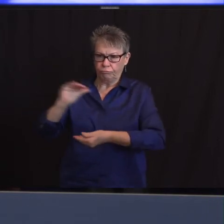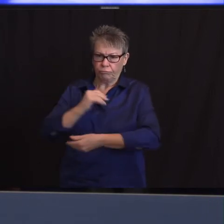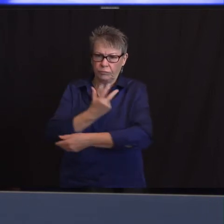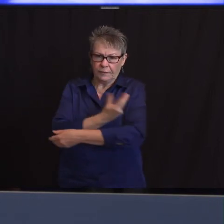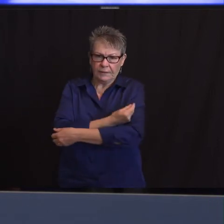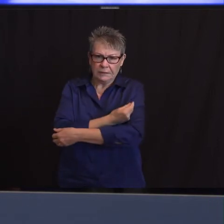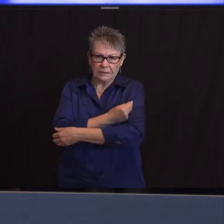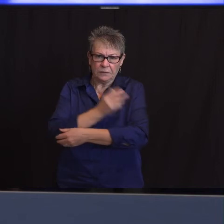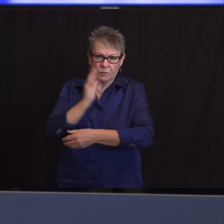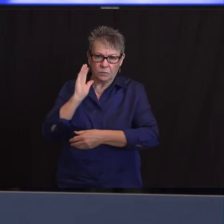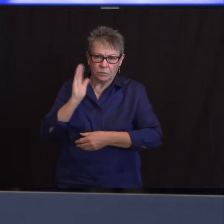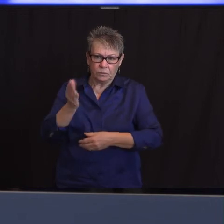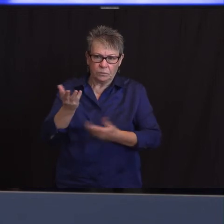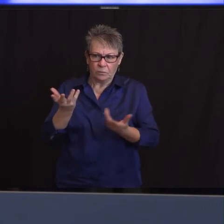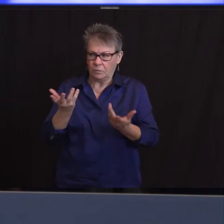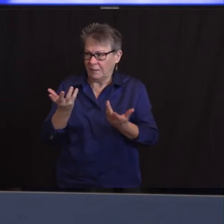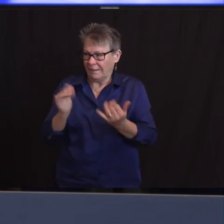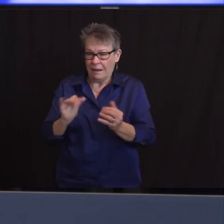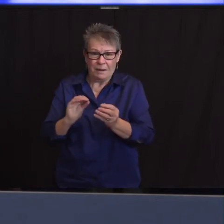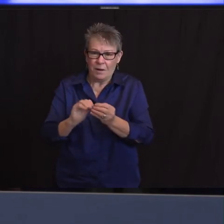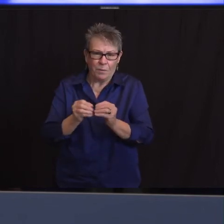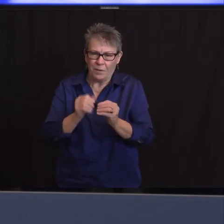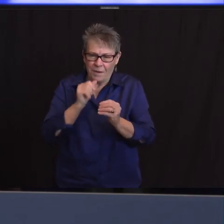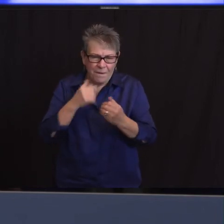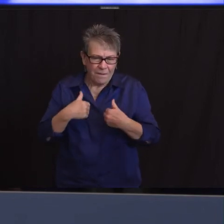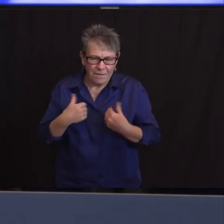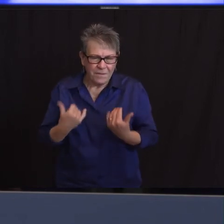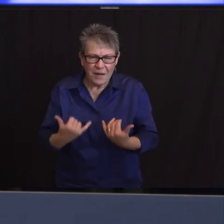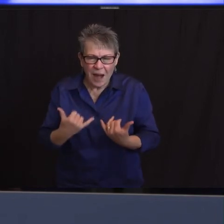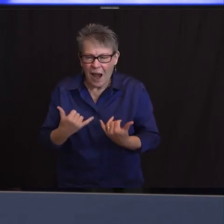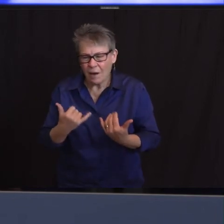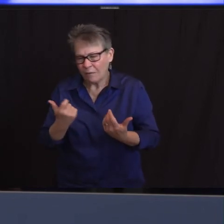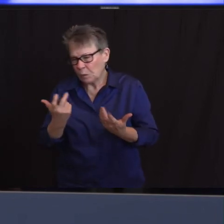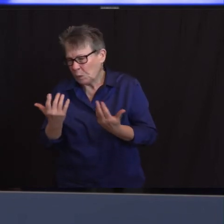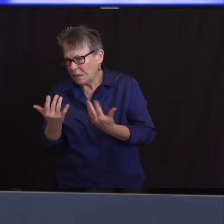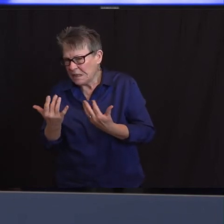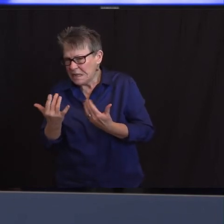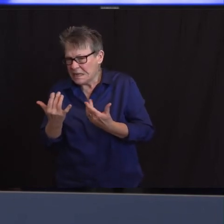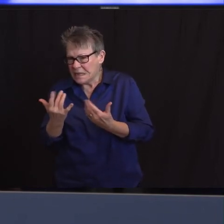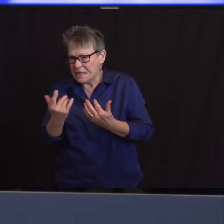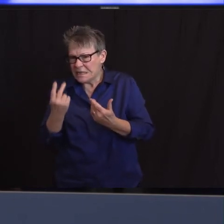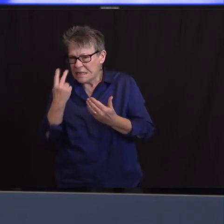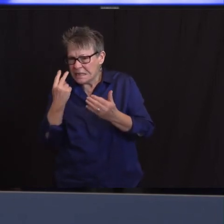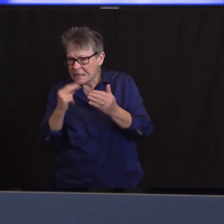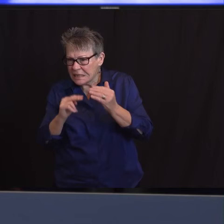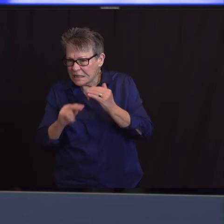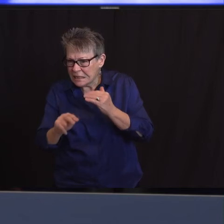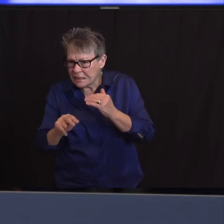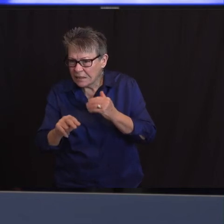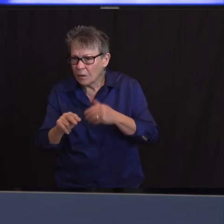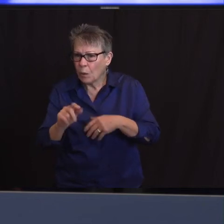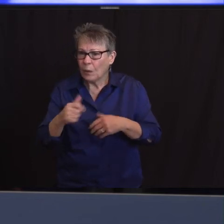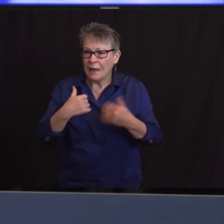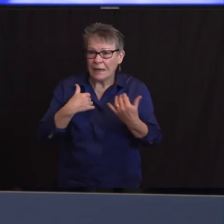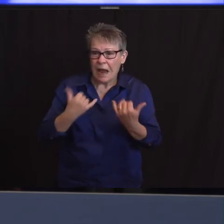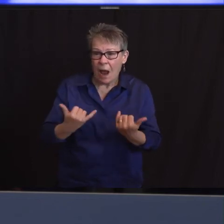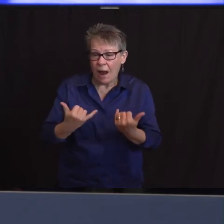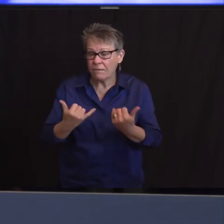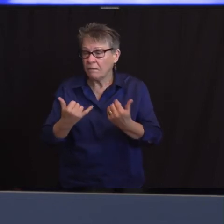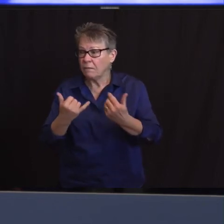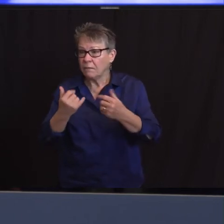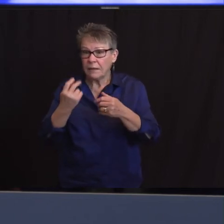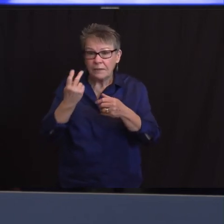Like I said, I don't have those numbers with me, but it's a slight increase and some predictability, which is exactly what we were asking